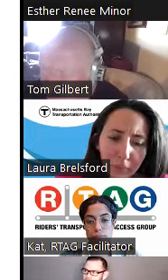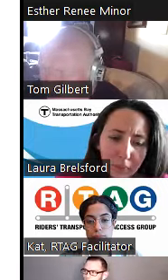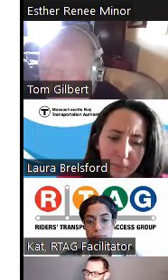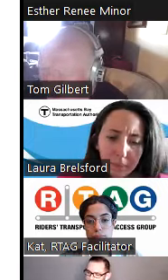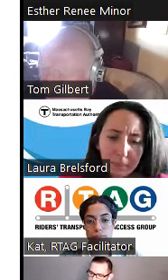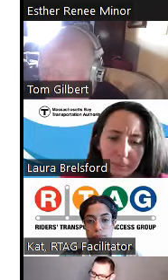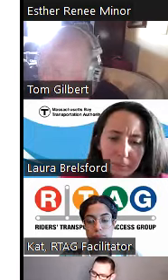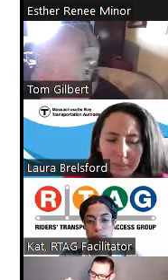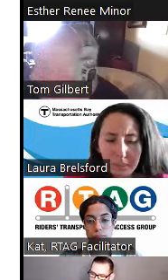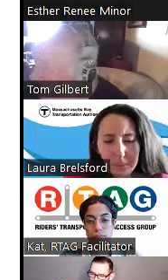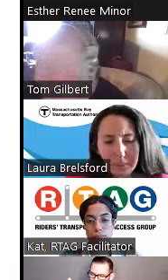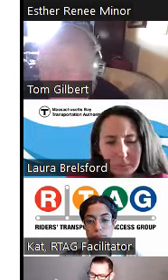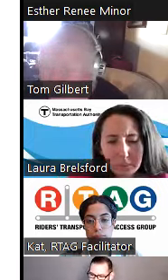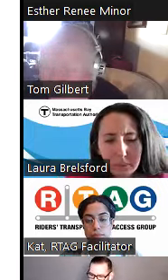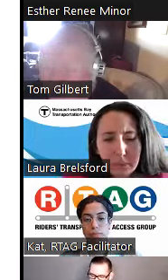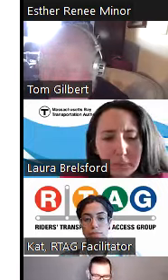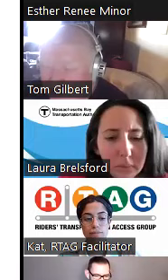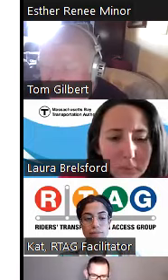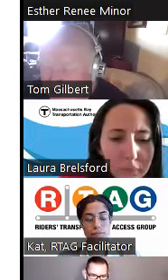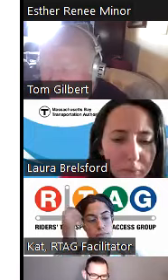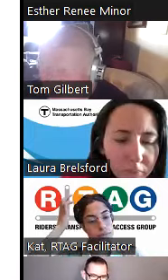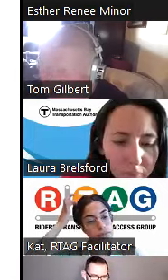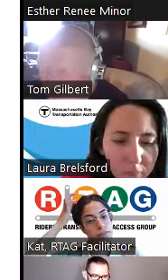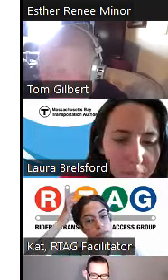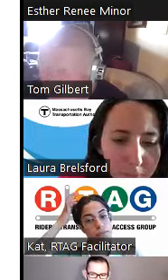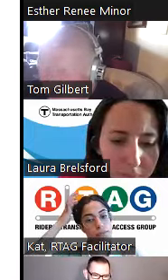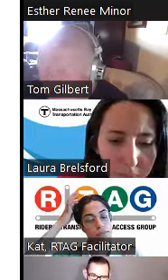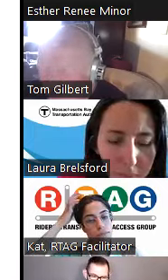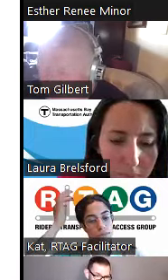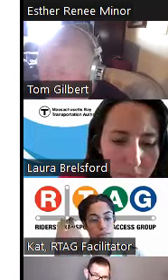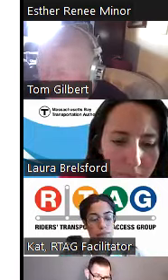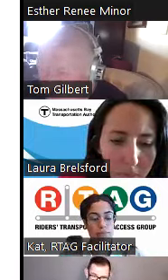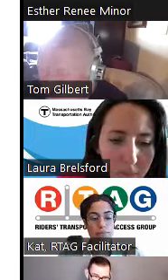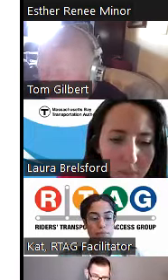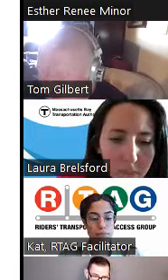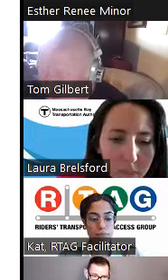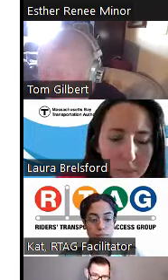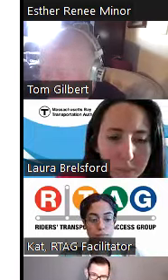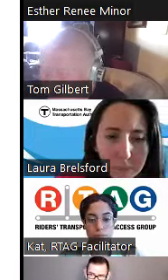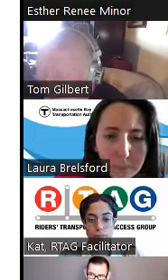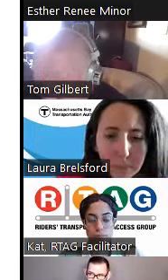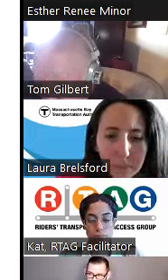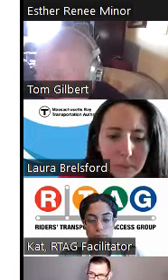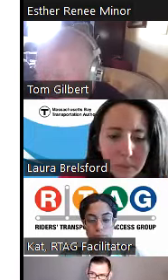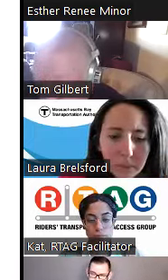think is kind of a farce, because it's not really, it isn't really helpful. It really isn't. It's misleading.